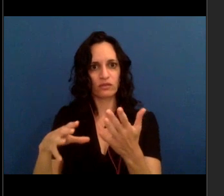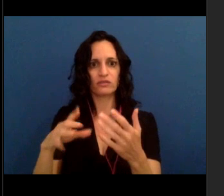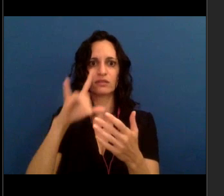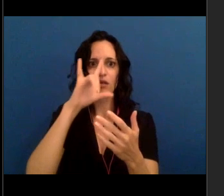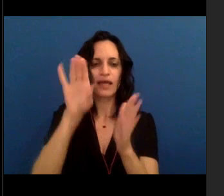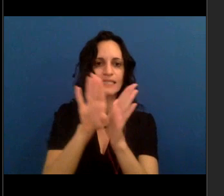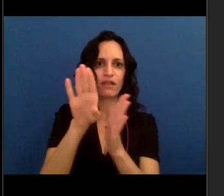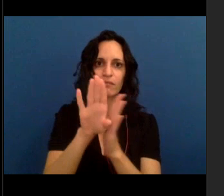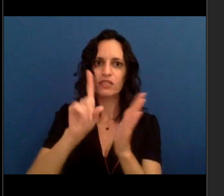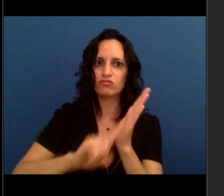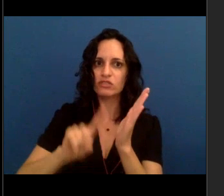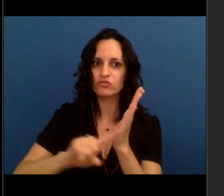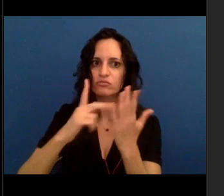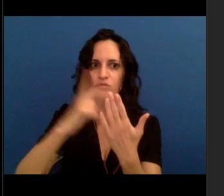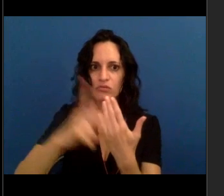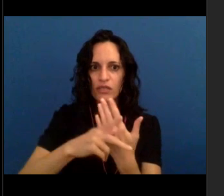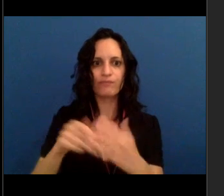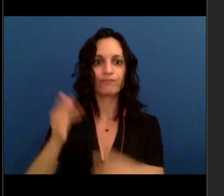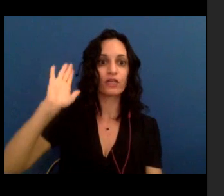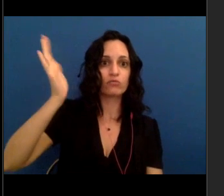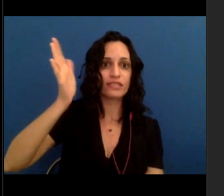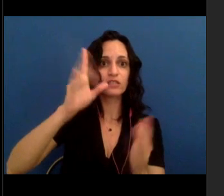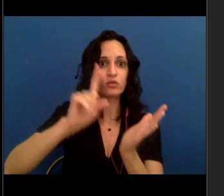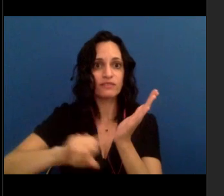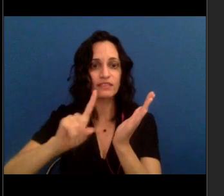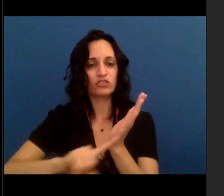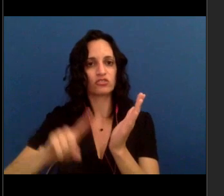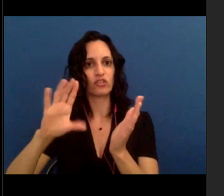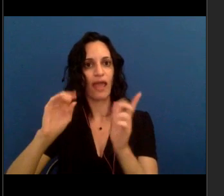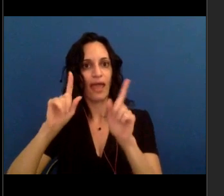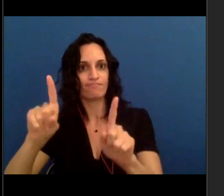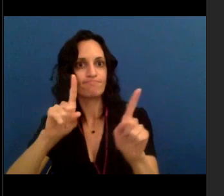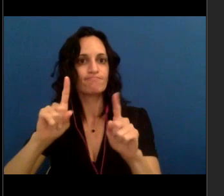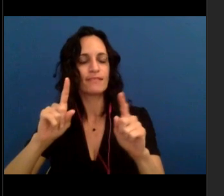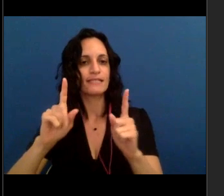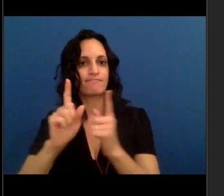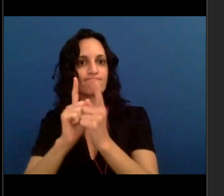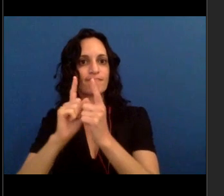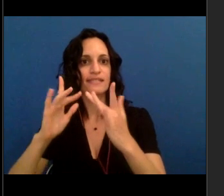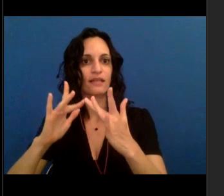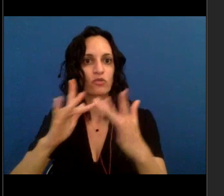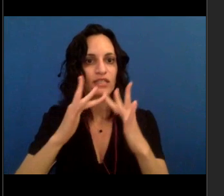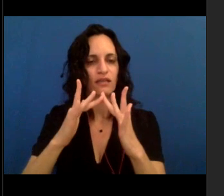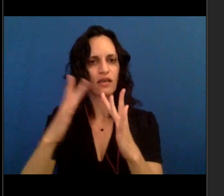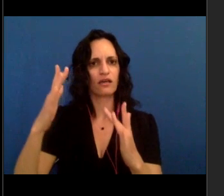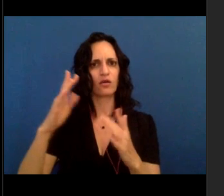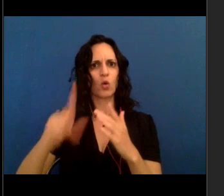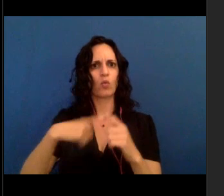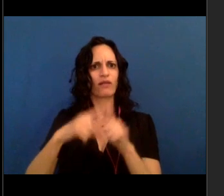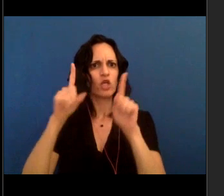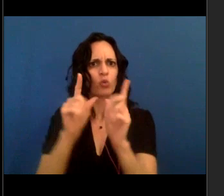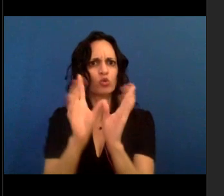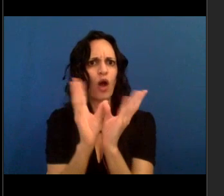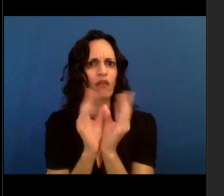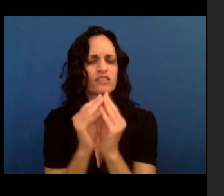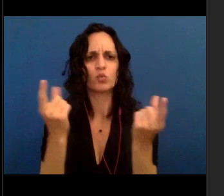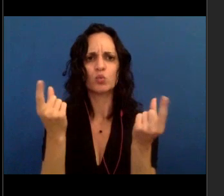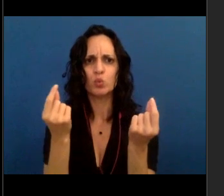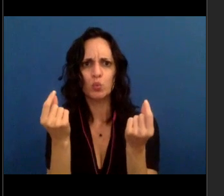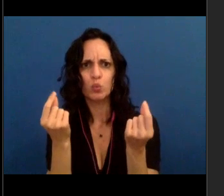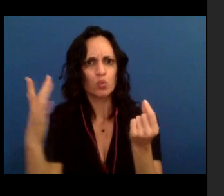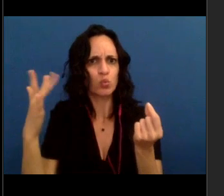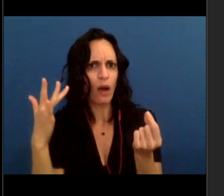program, presenting our research and networking, right? Like why do we go to conferences? What are we supposed to be doing there? How do we